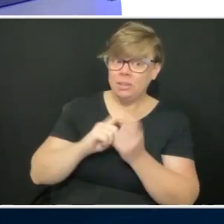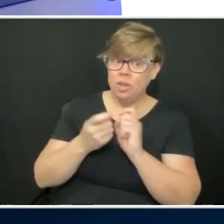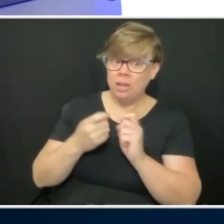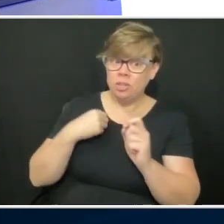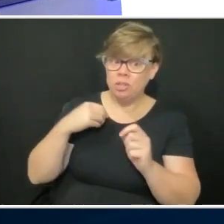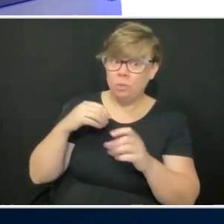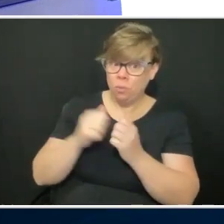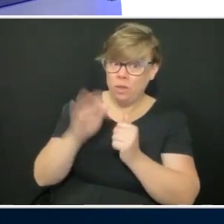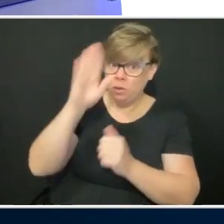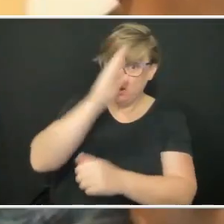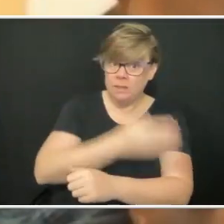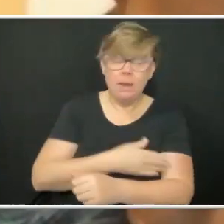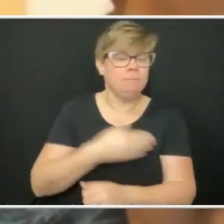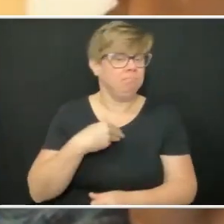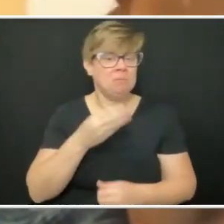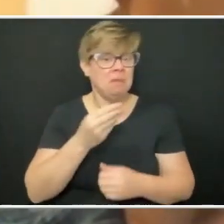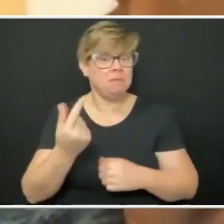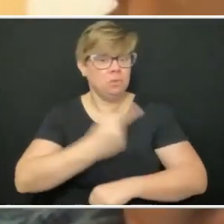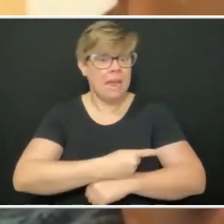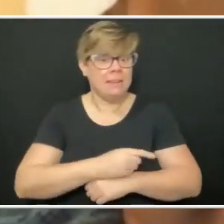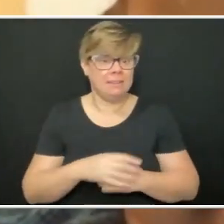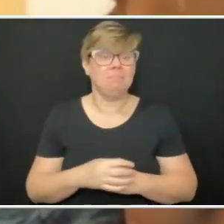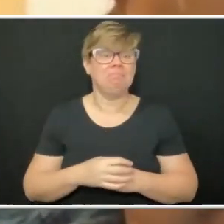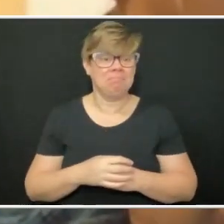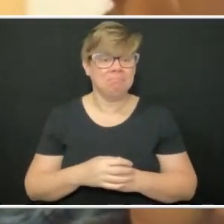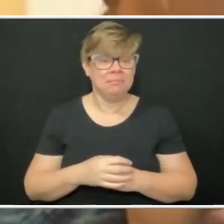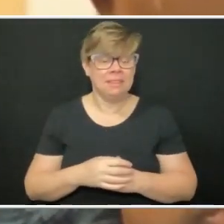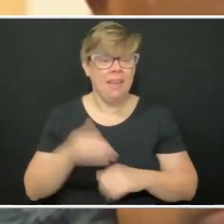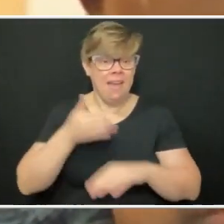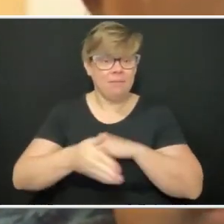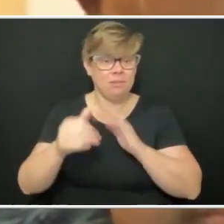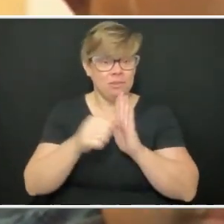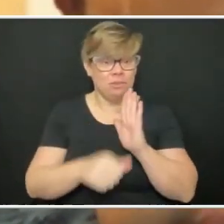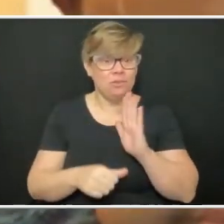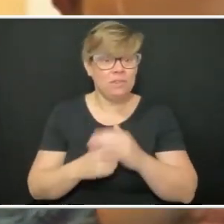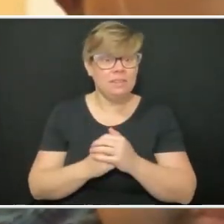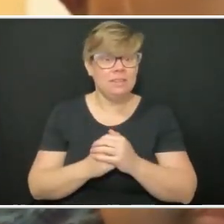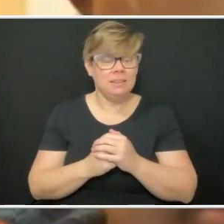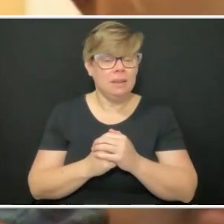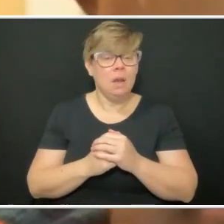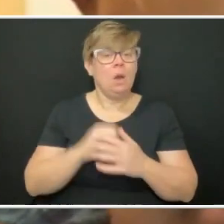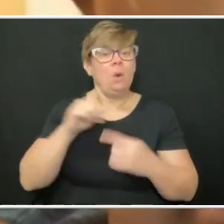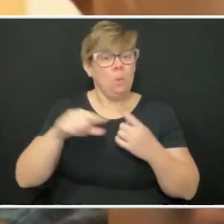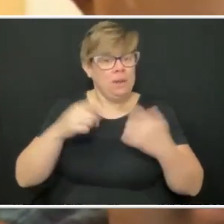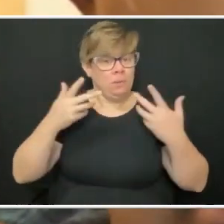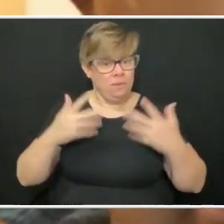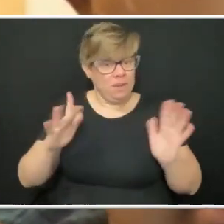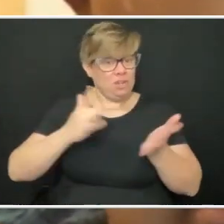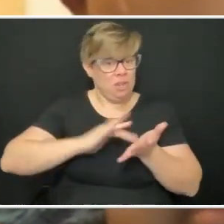It was within a couple of days, once he got over the